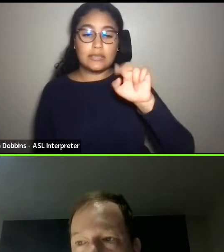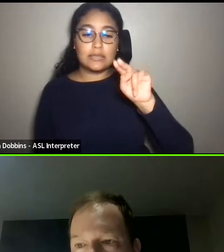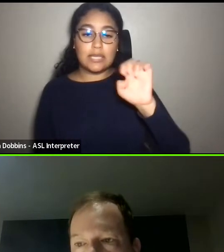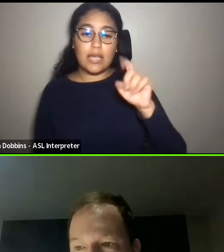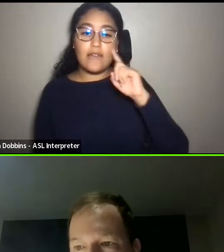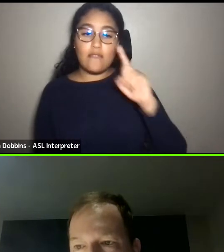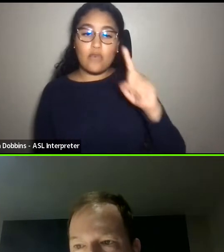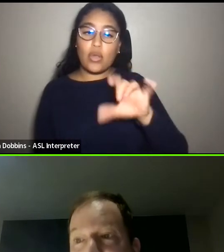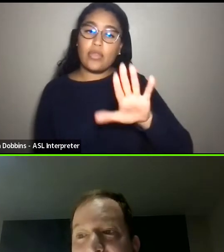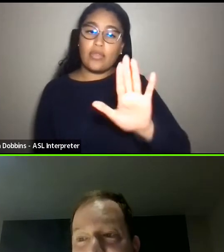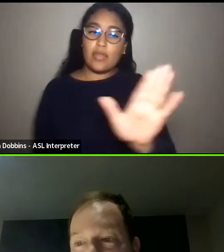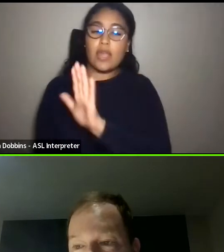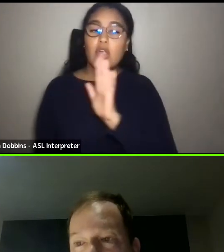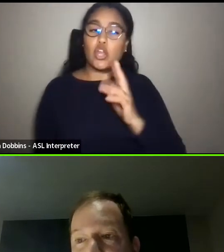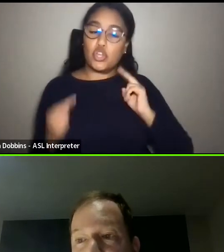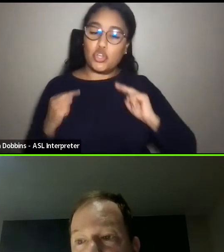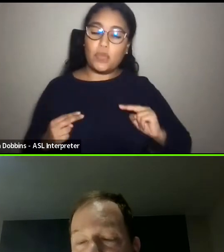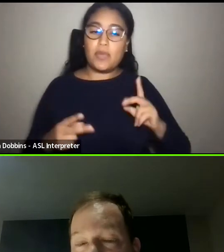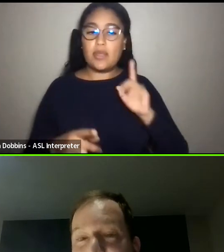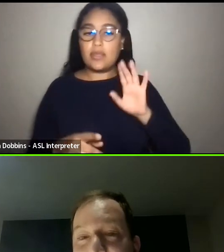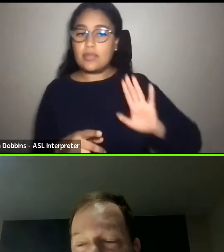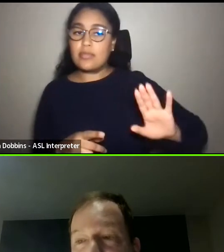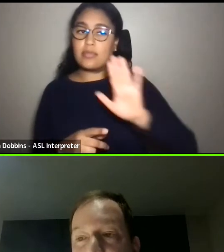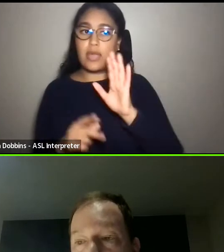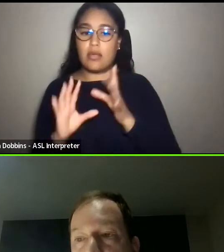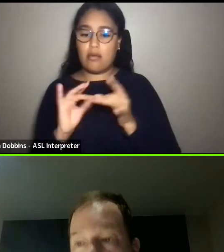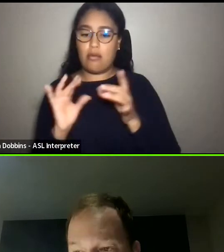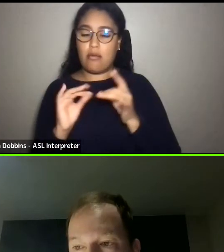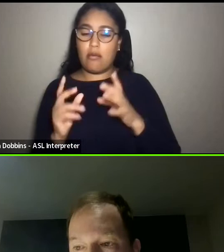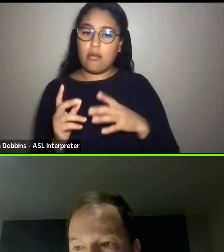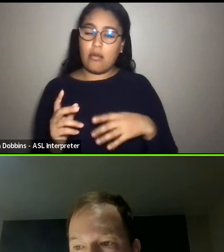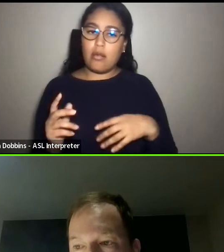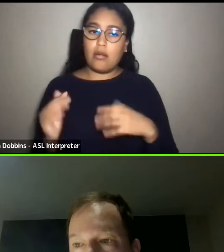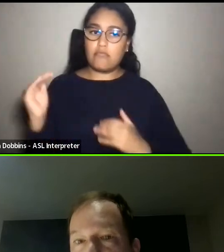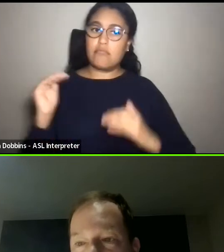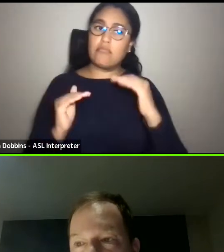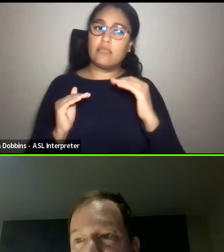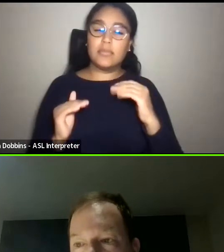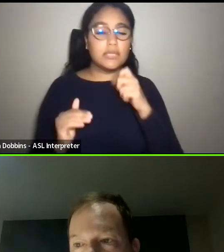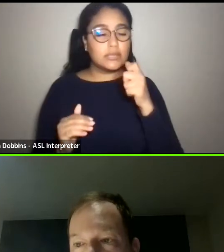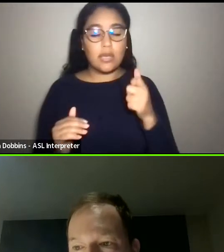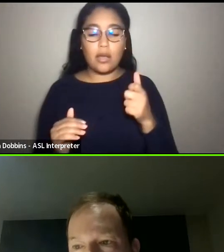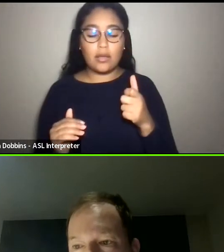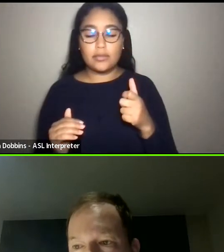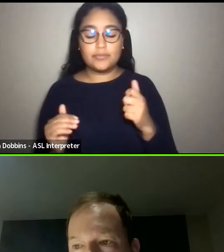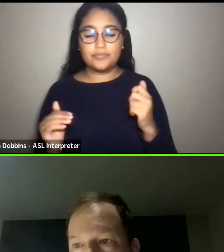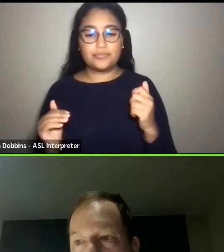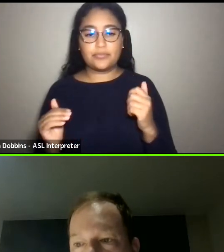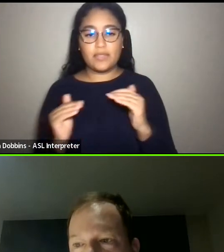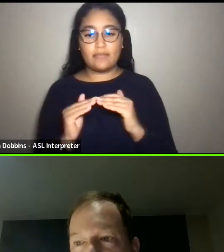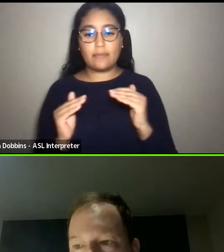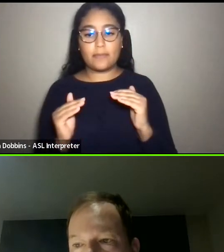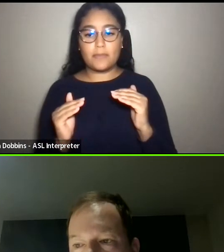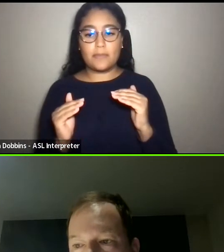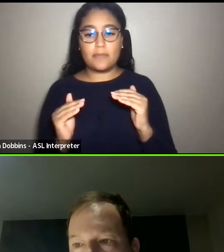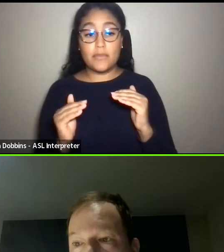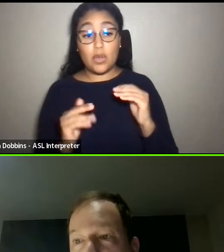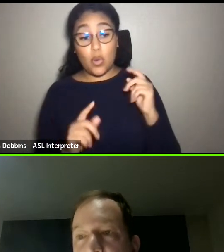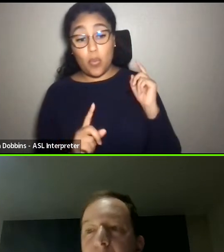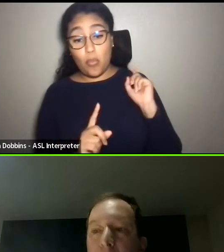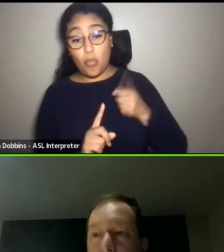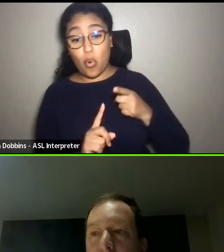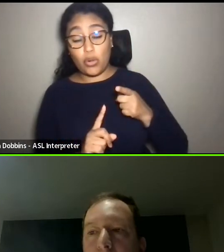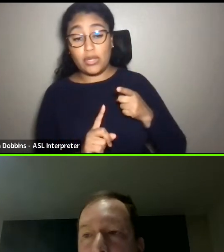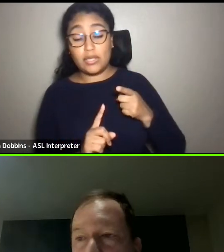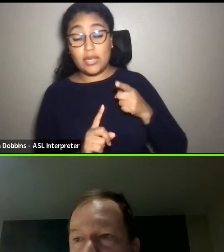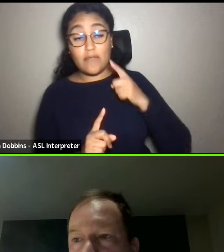and self-determination. Its stated purpose is the annihilation of the state of Israel